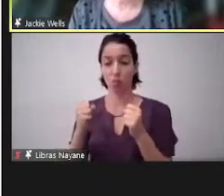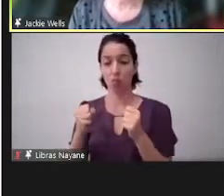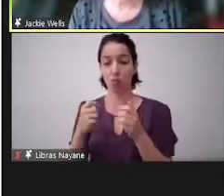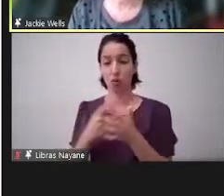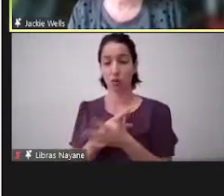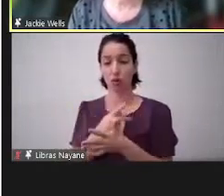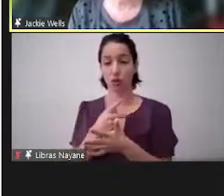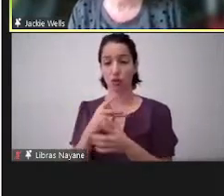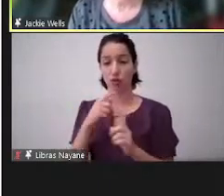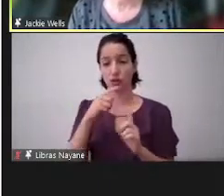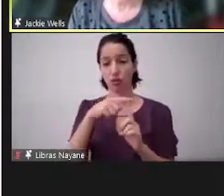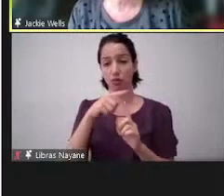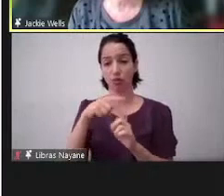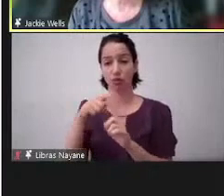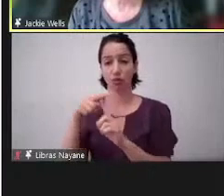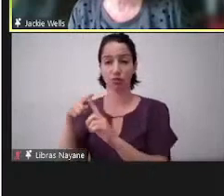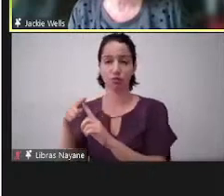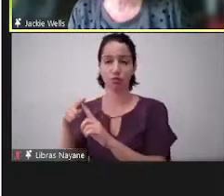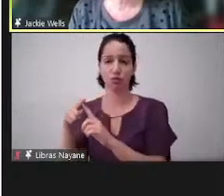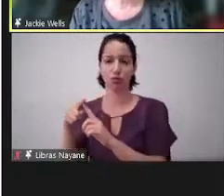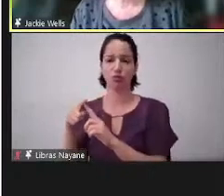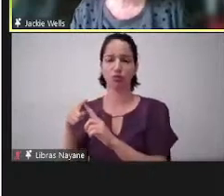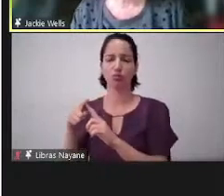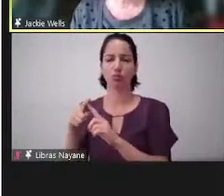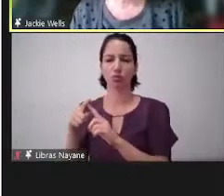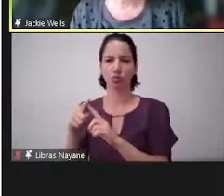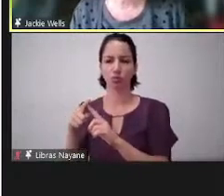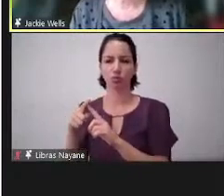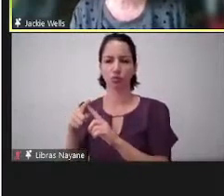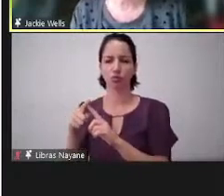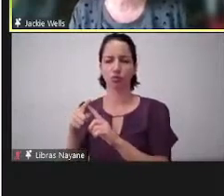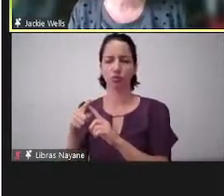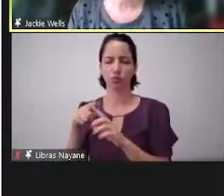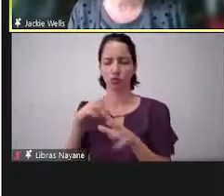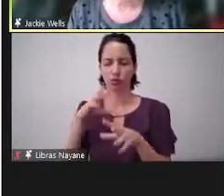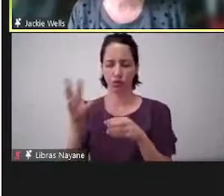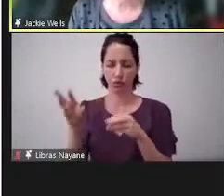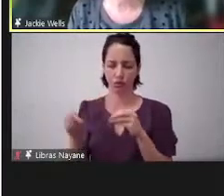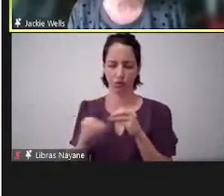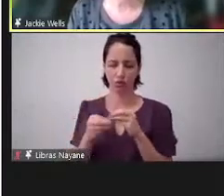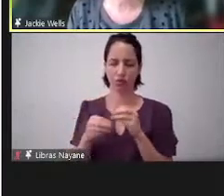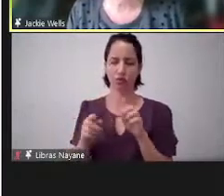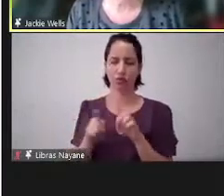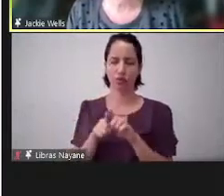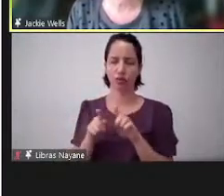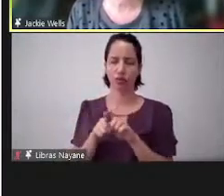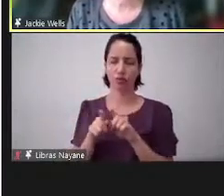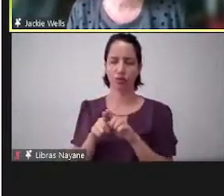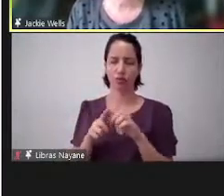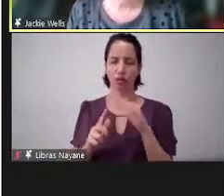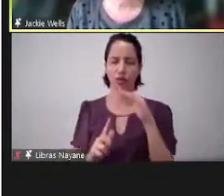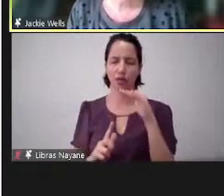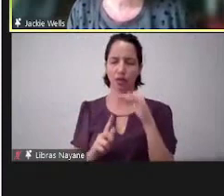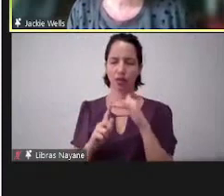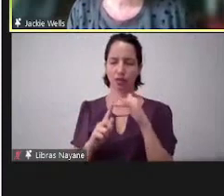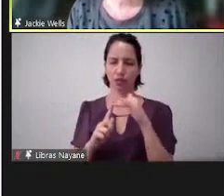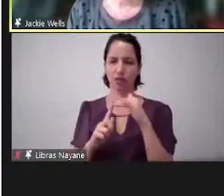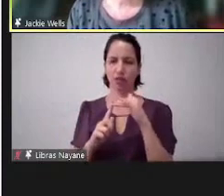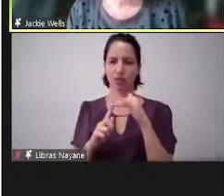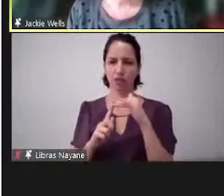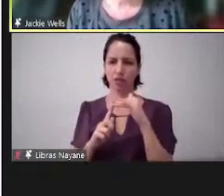limiting tax relief to basic rate tax only. That's the lowest rate of tax in the UK.